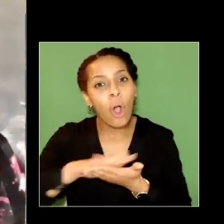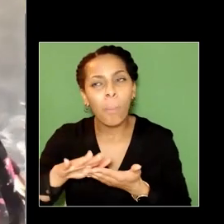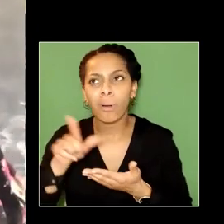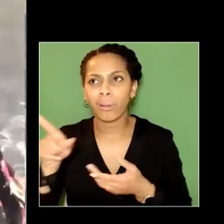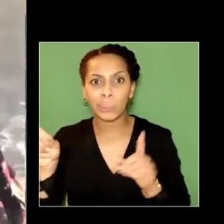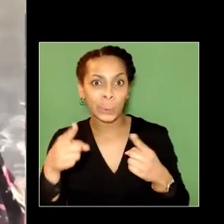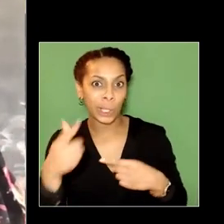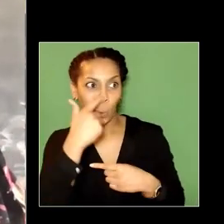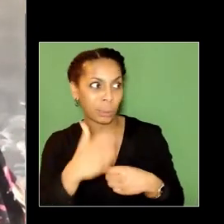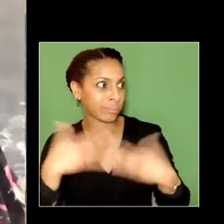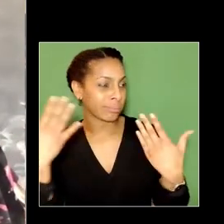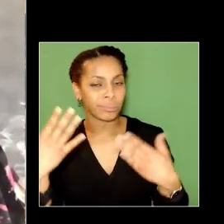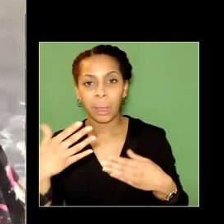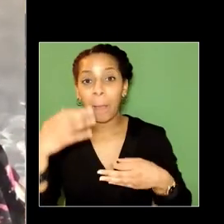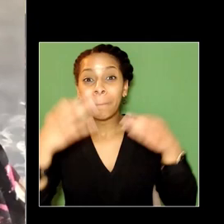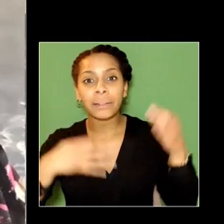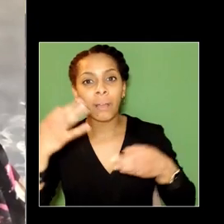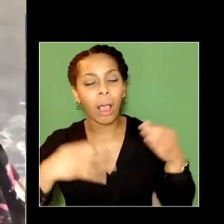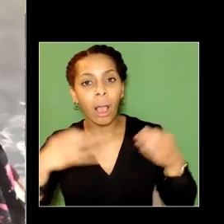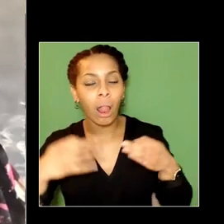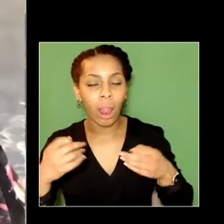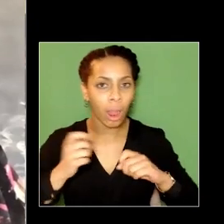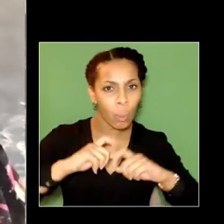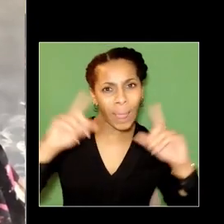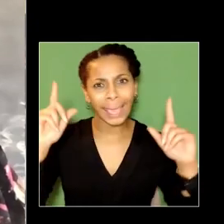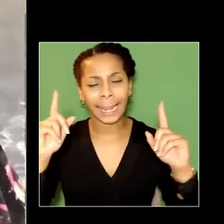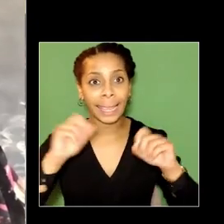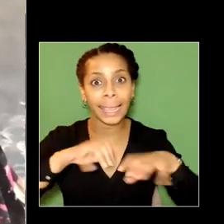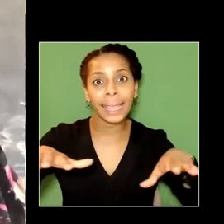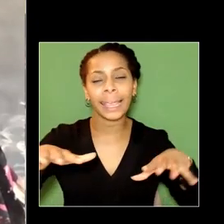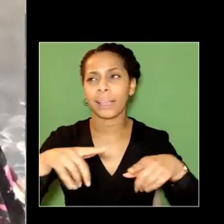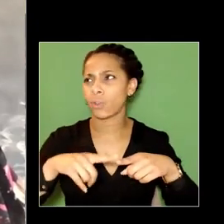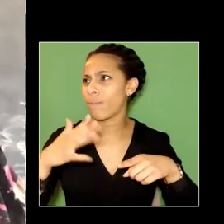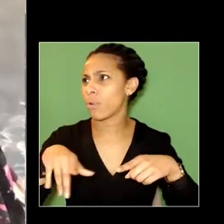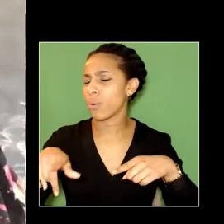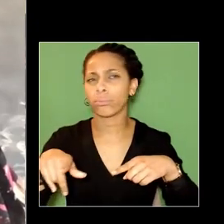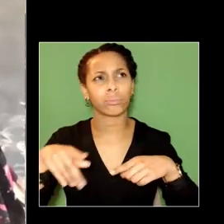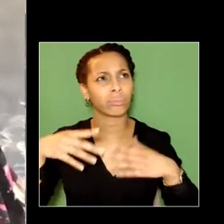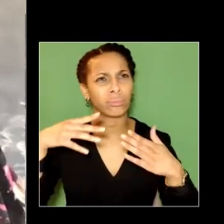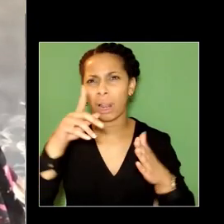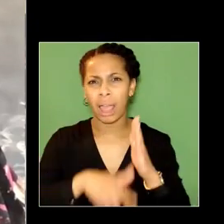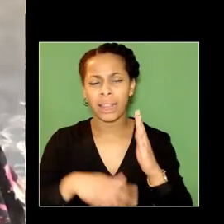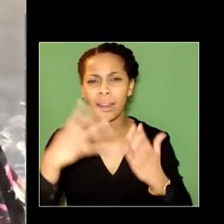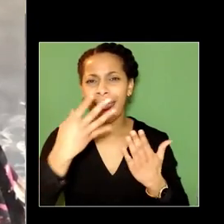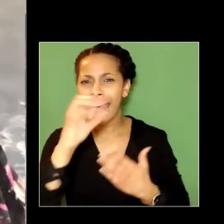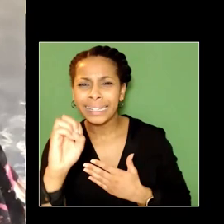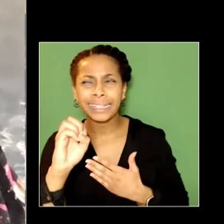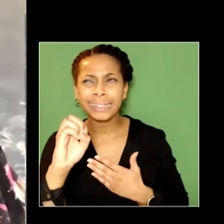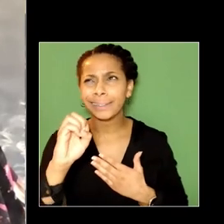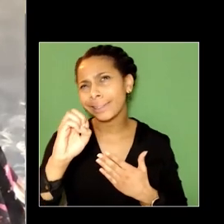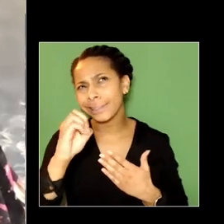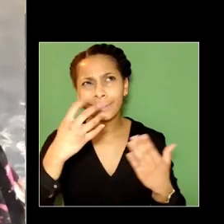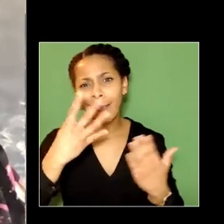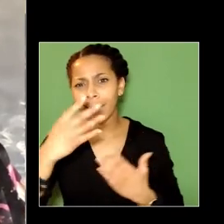kind of political awakening in the late 80s, early 90s, early to mid 90s. I mean, I was